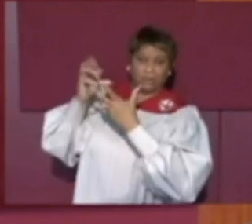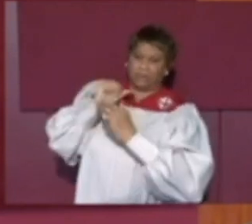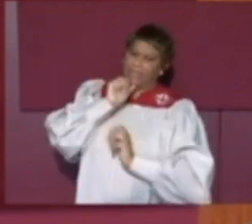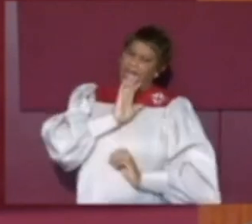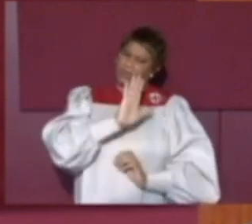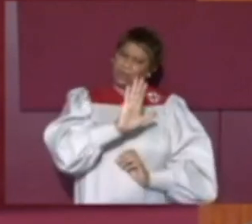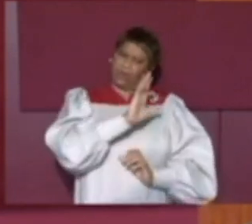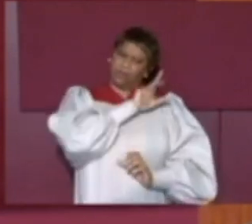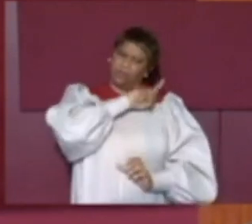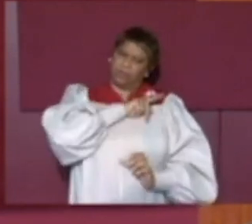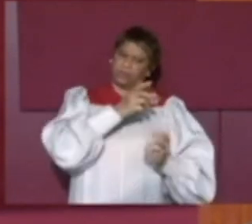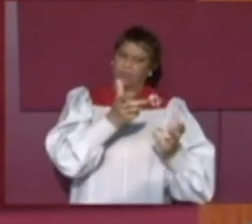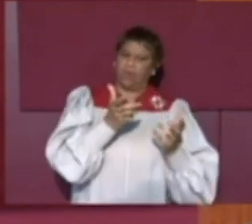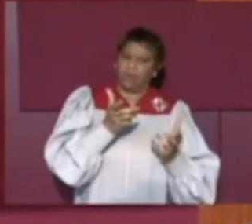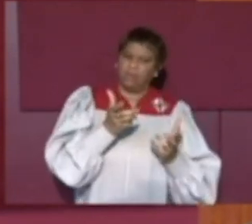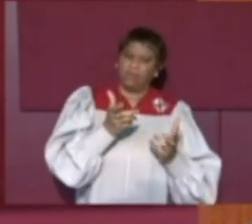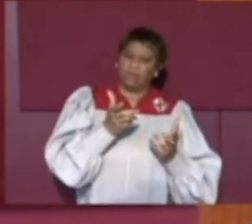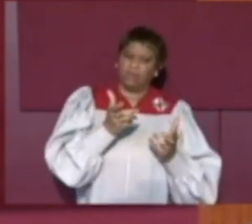will.